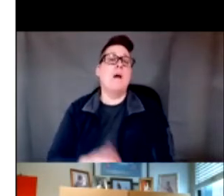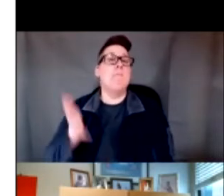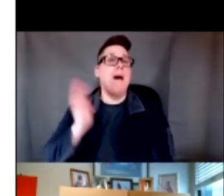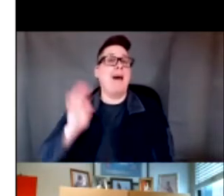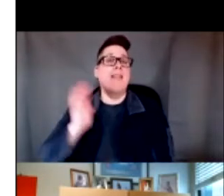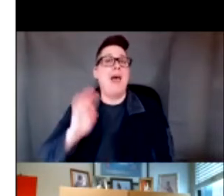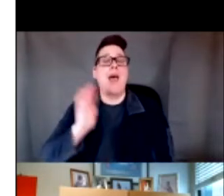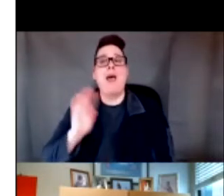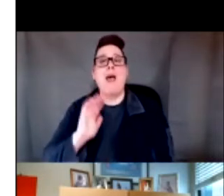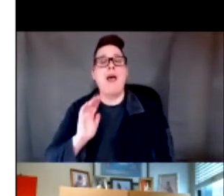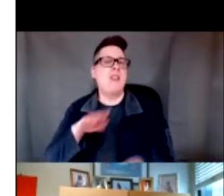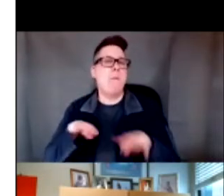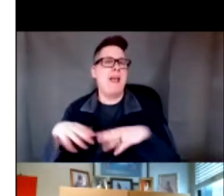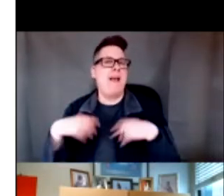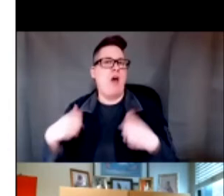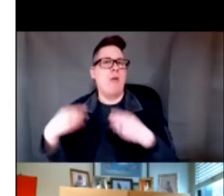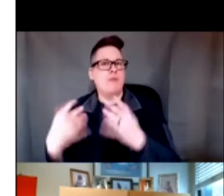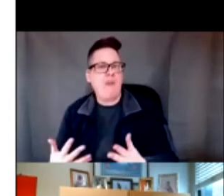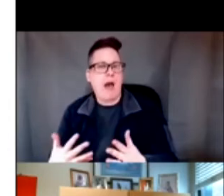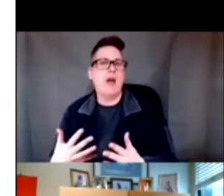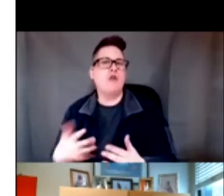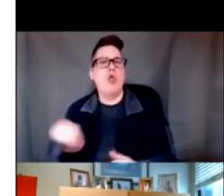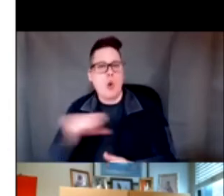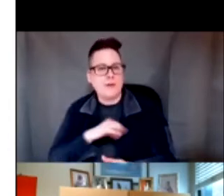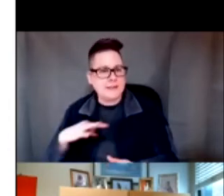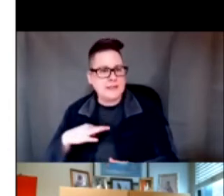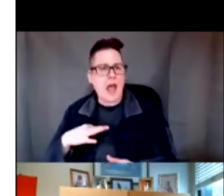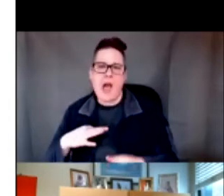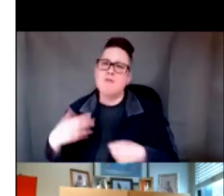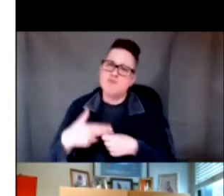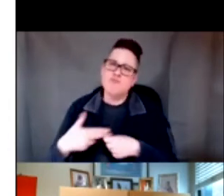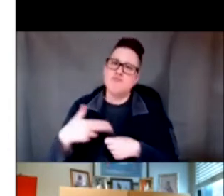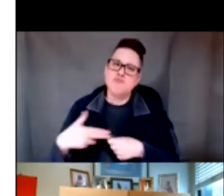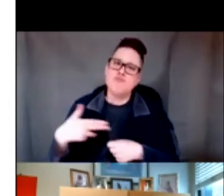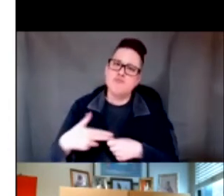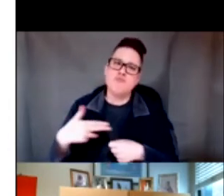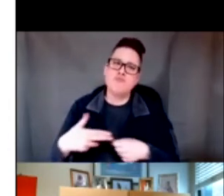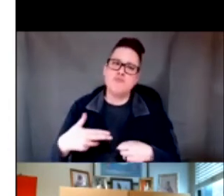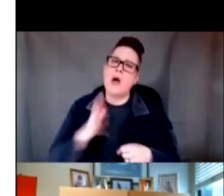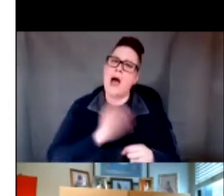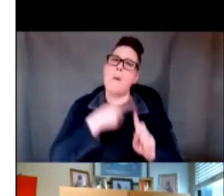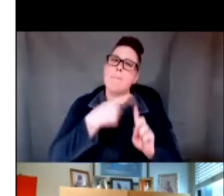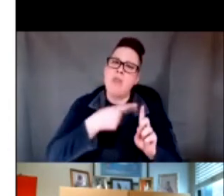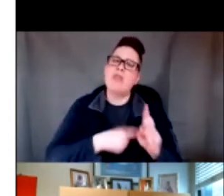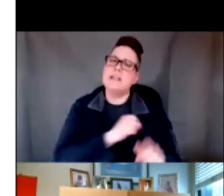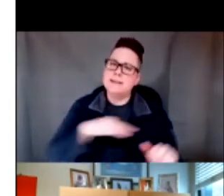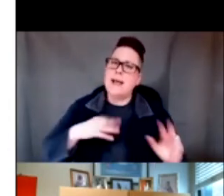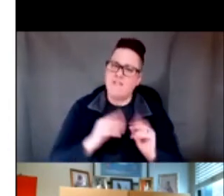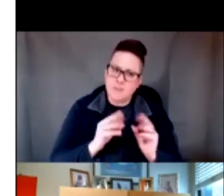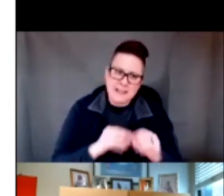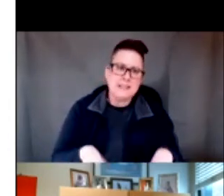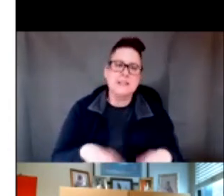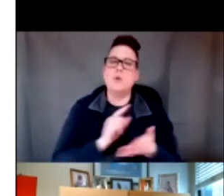time, behavioral health providers and staff consistently participated in monthly all-staff meetings,